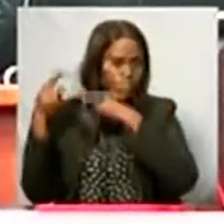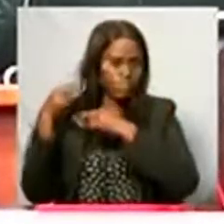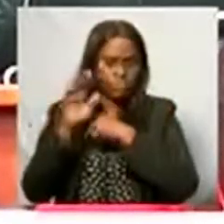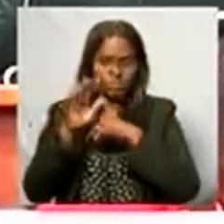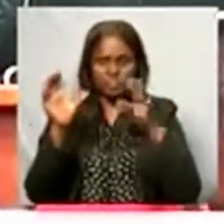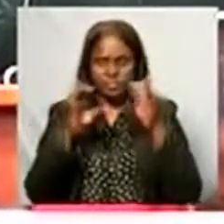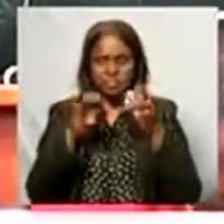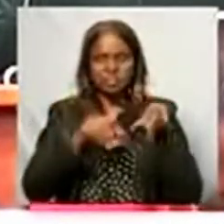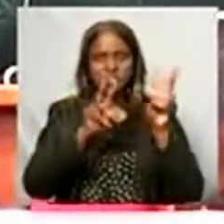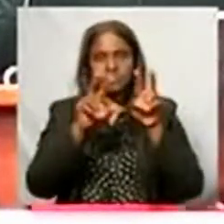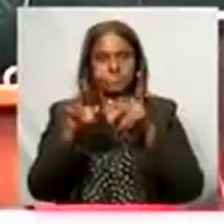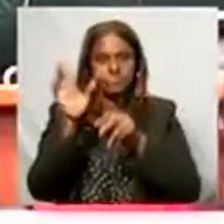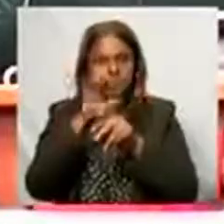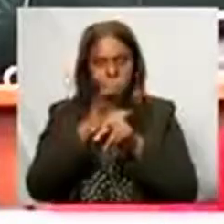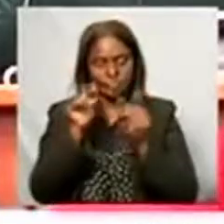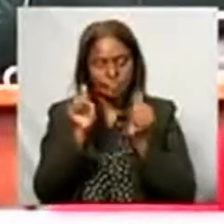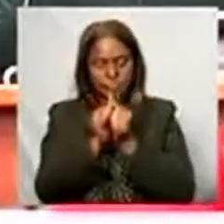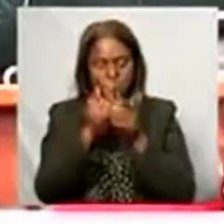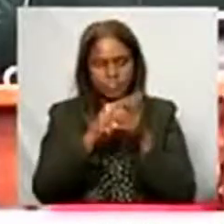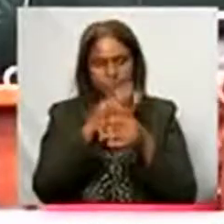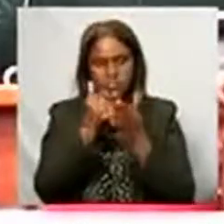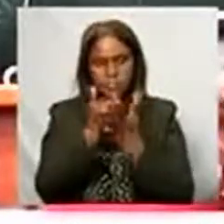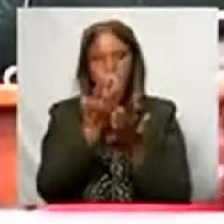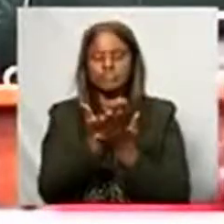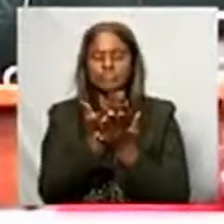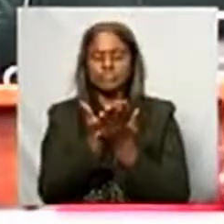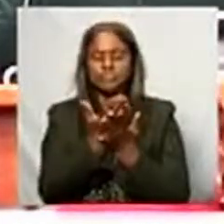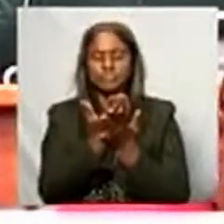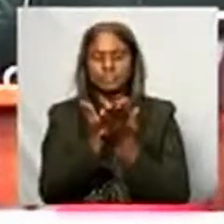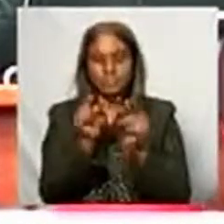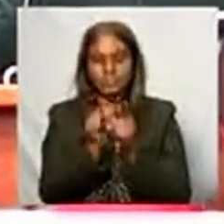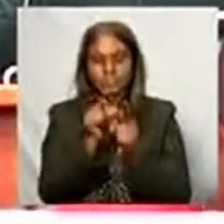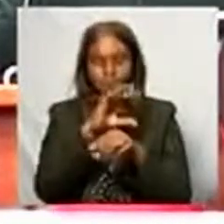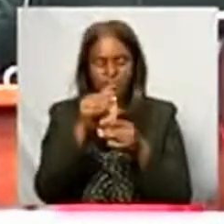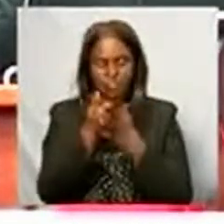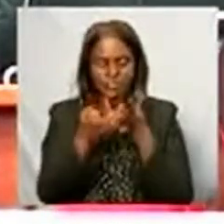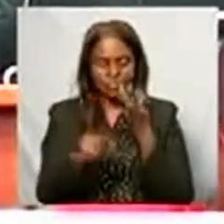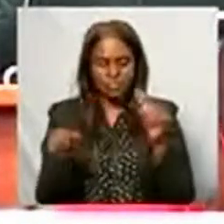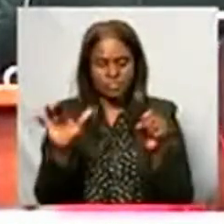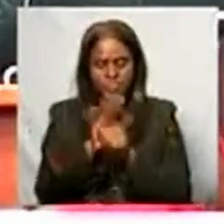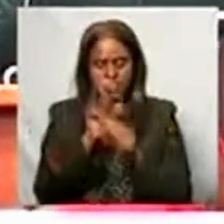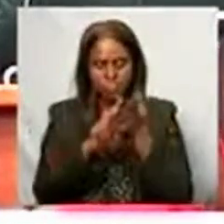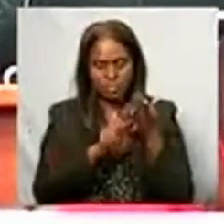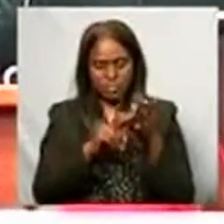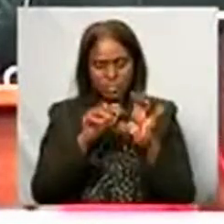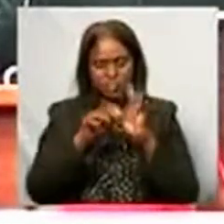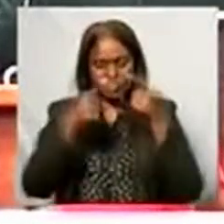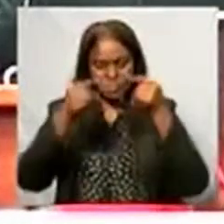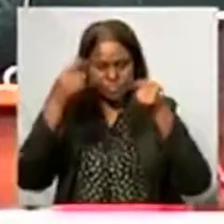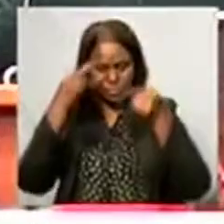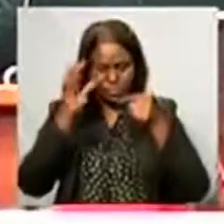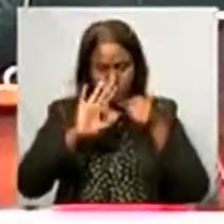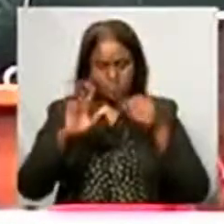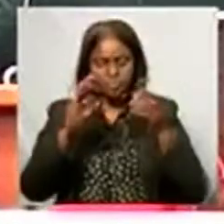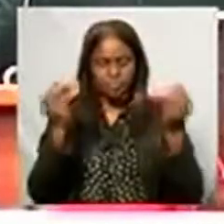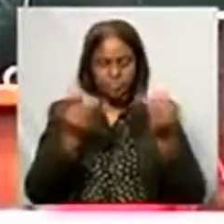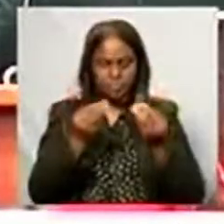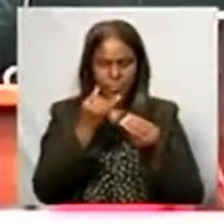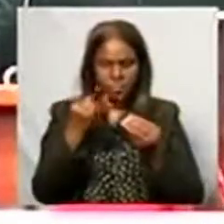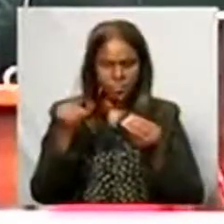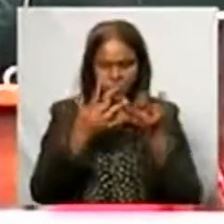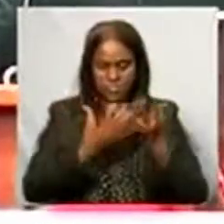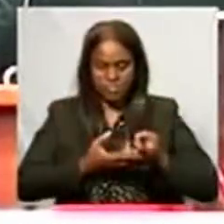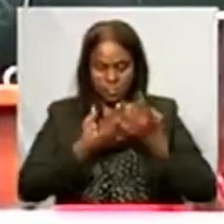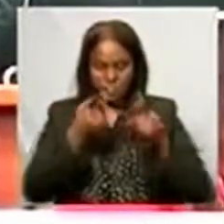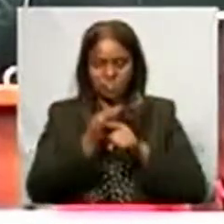committee's observations and the recommendations, and a comprehensive report on the progress of the pertinent issues raised by the